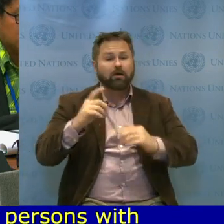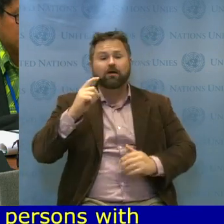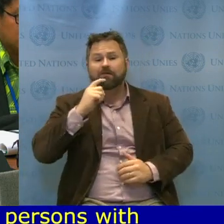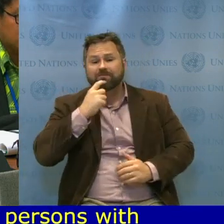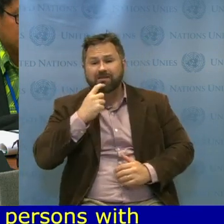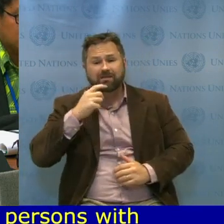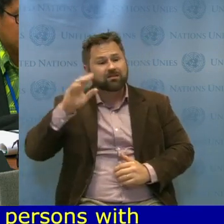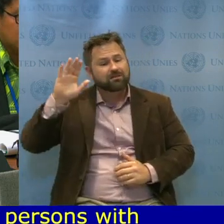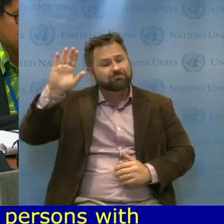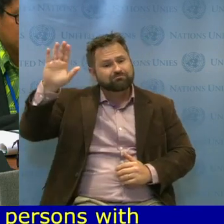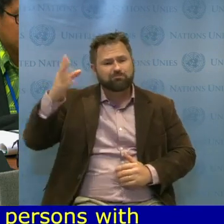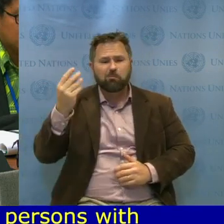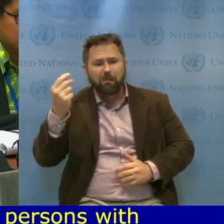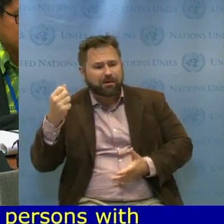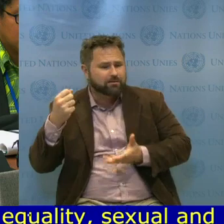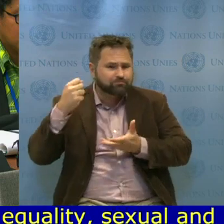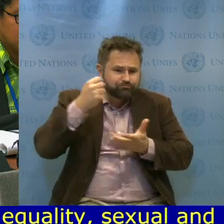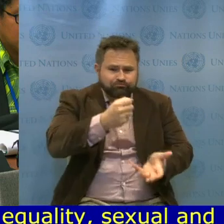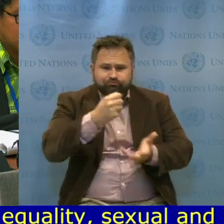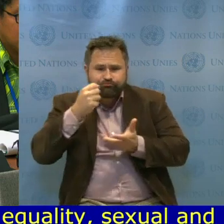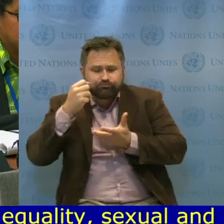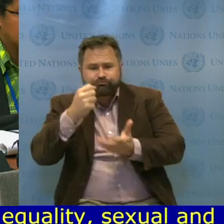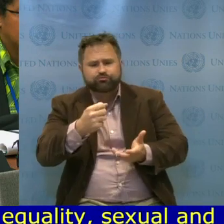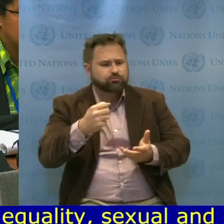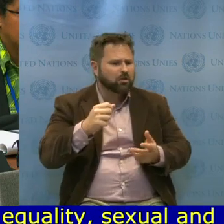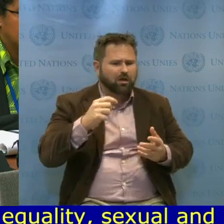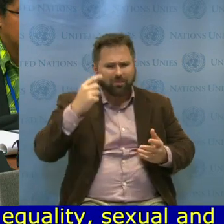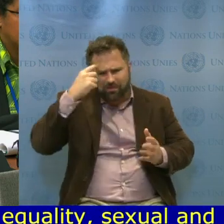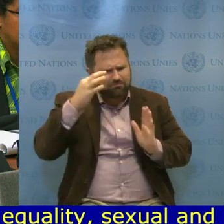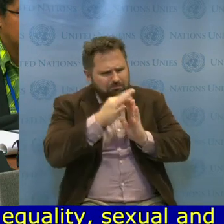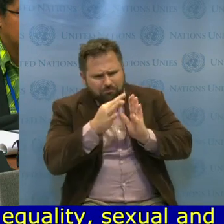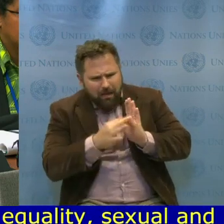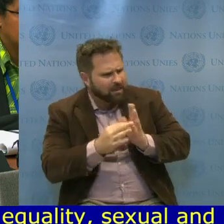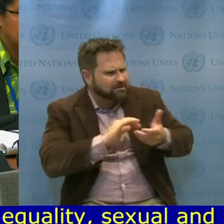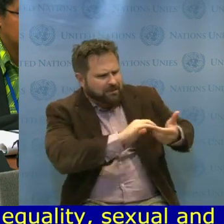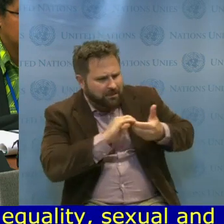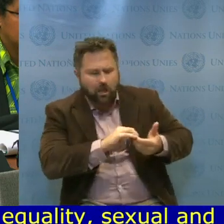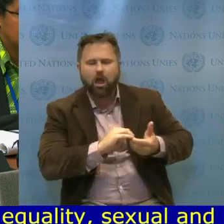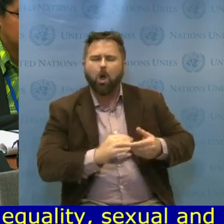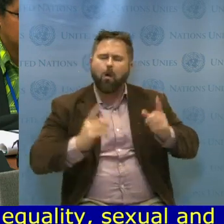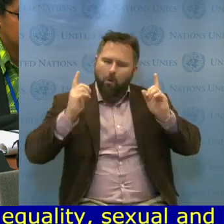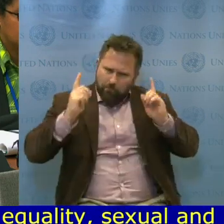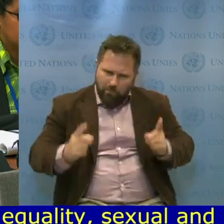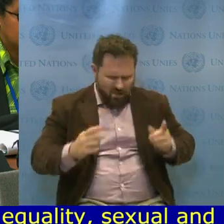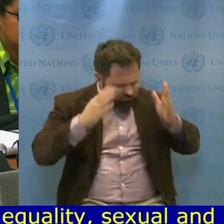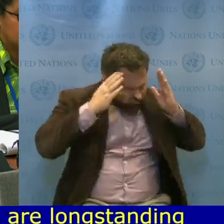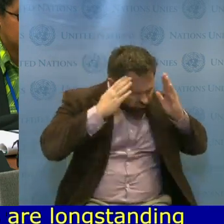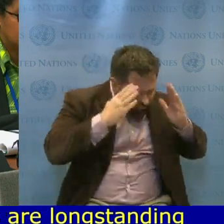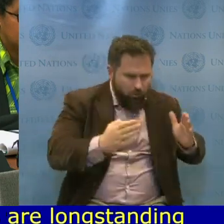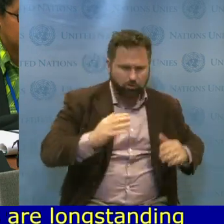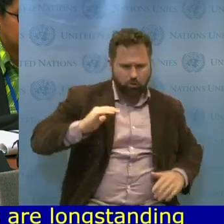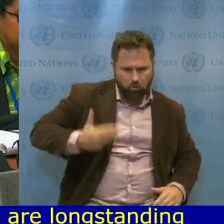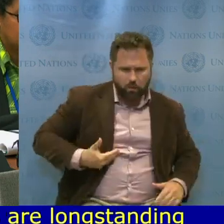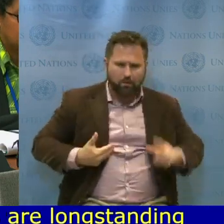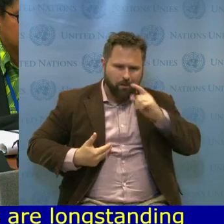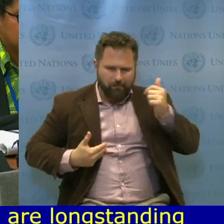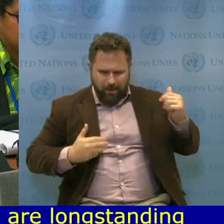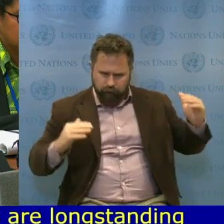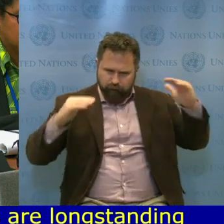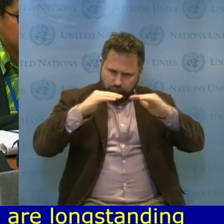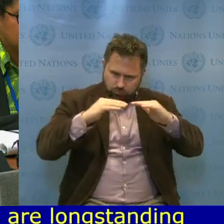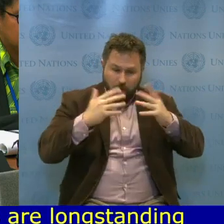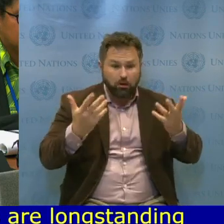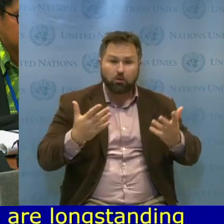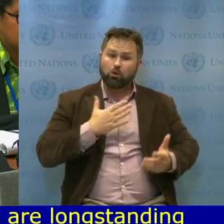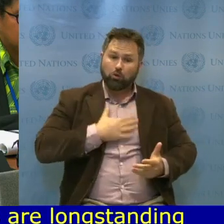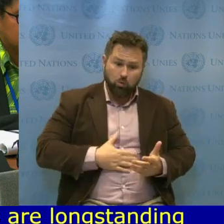development policy and cooperation. We recognize that these rights are strongly linked to social economic rights